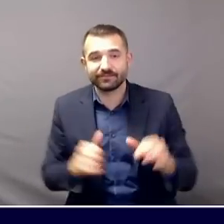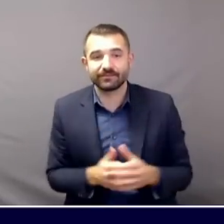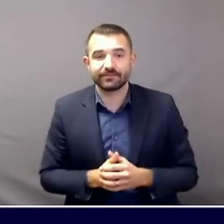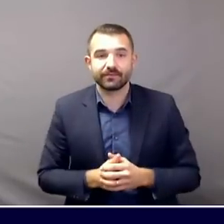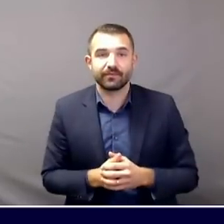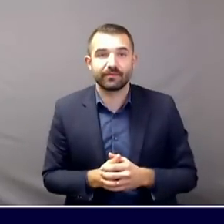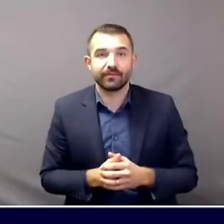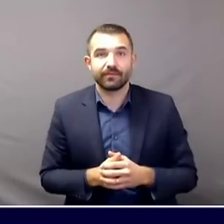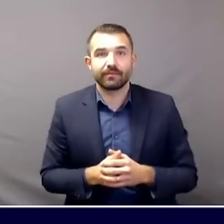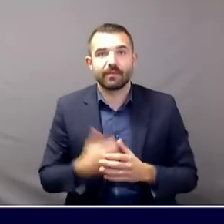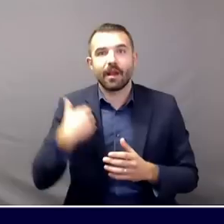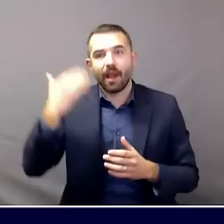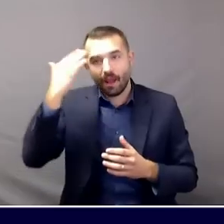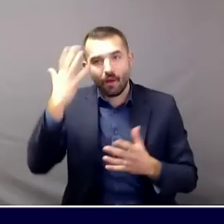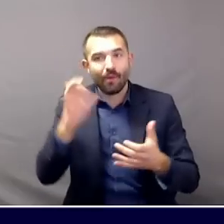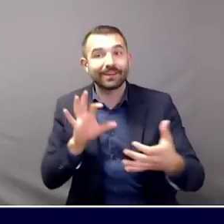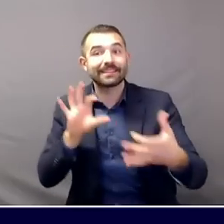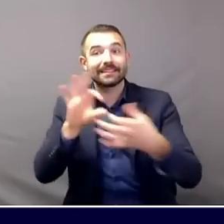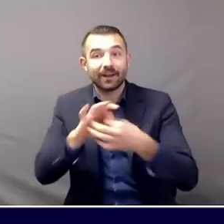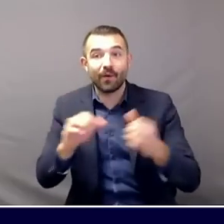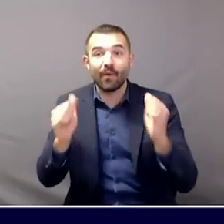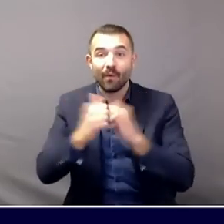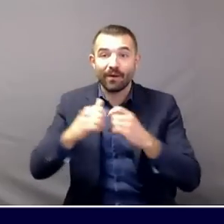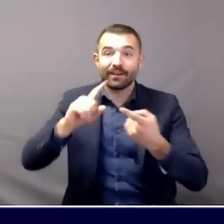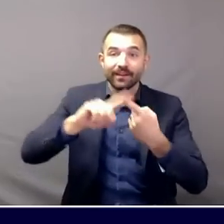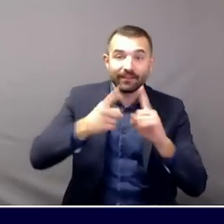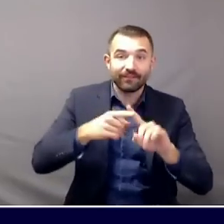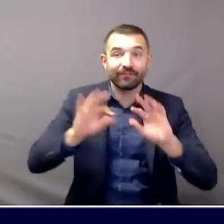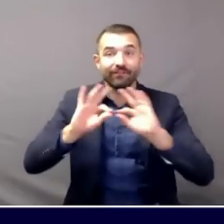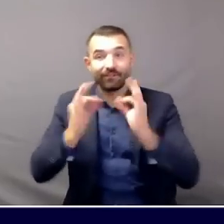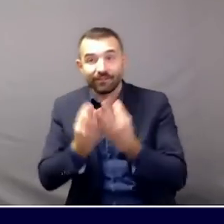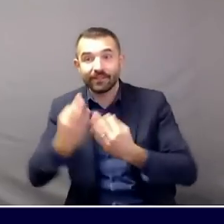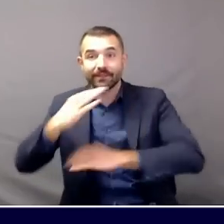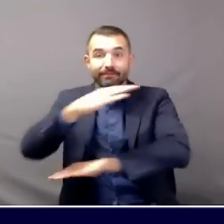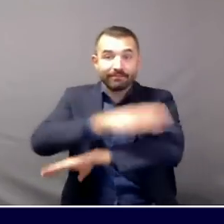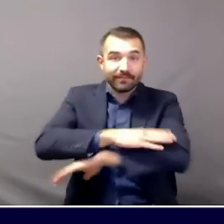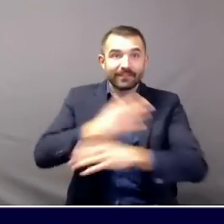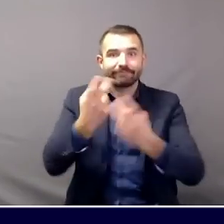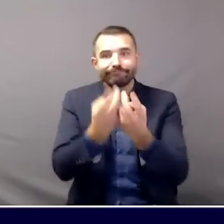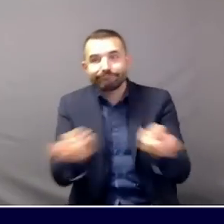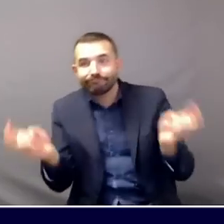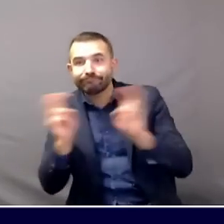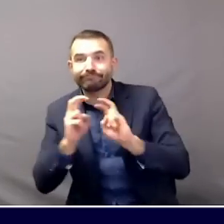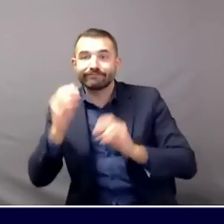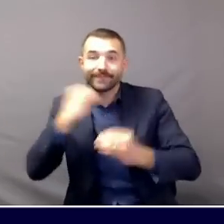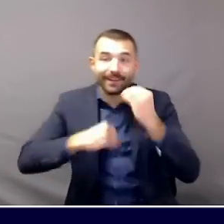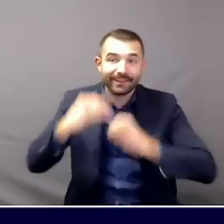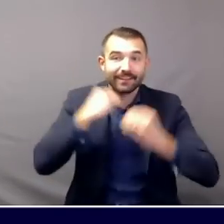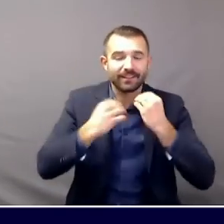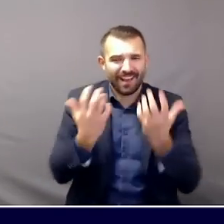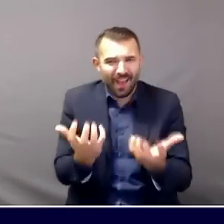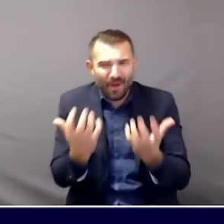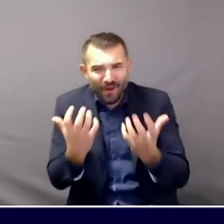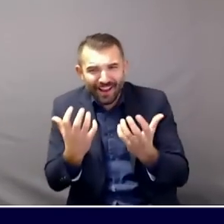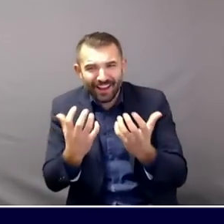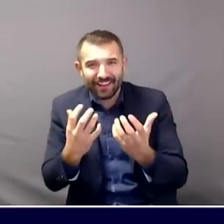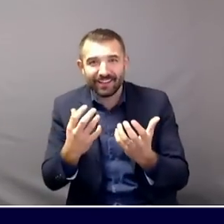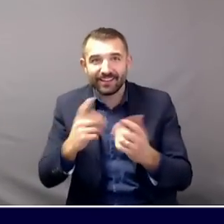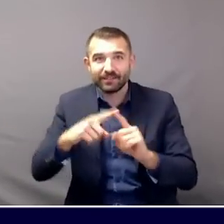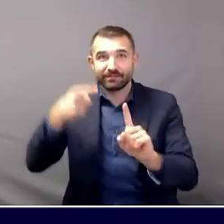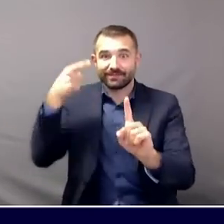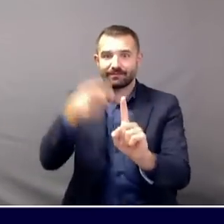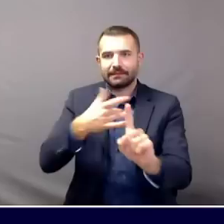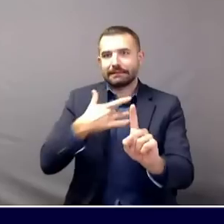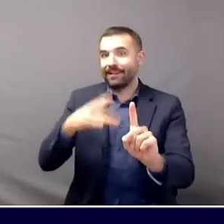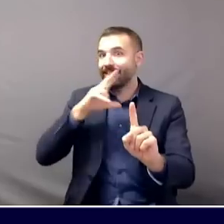family and friends around a shared table to express gratitude for the gifts we've been giving, well, that's at the heart of Thanksgiving, of course. But it's